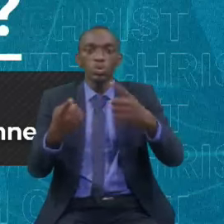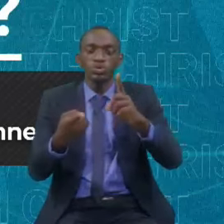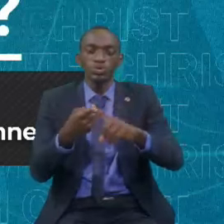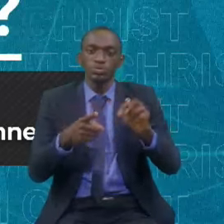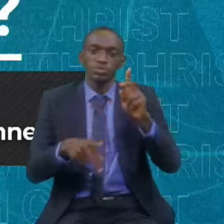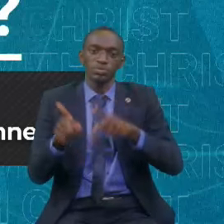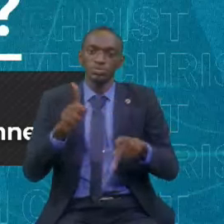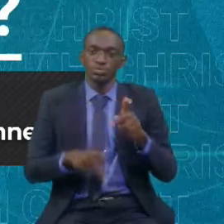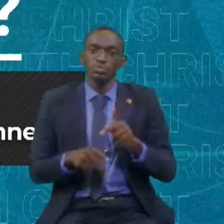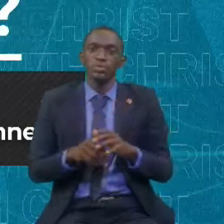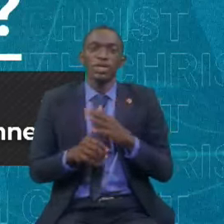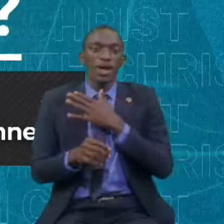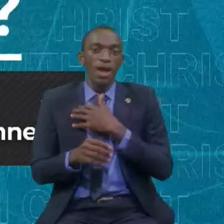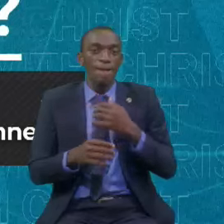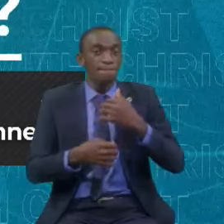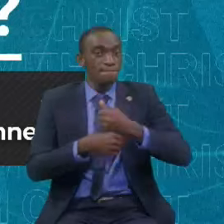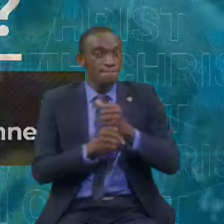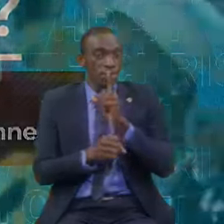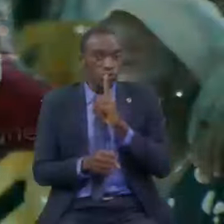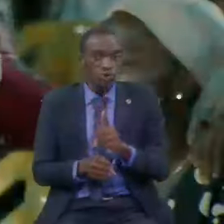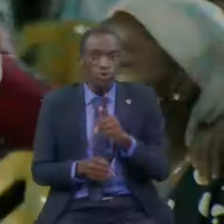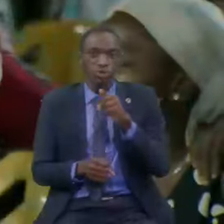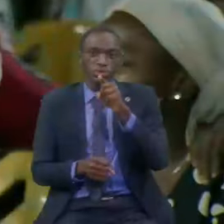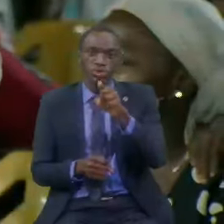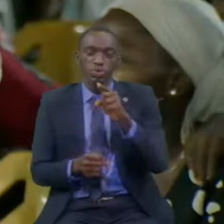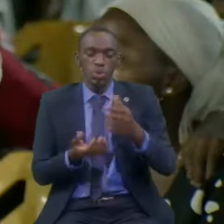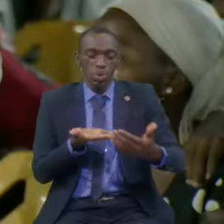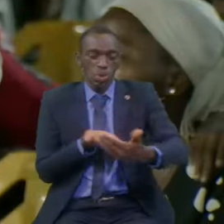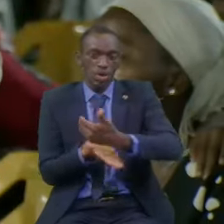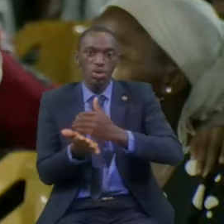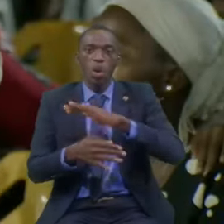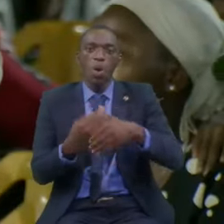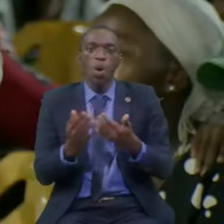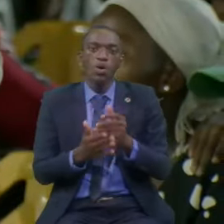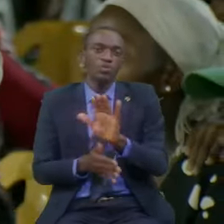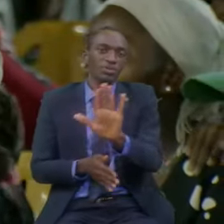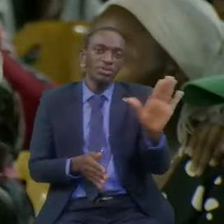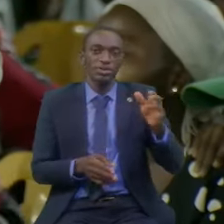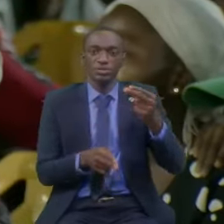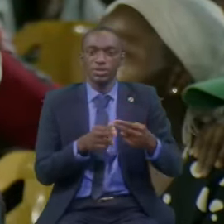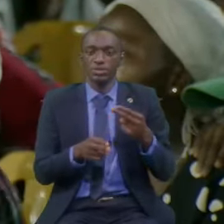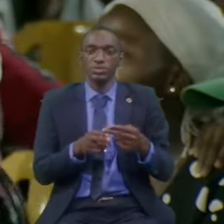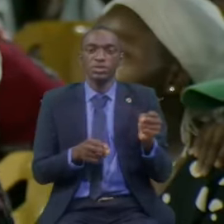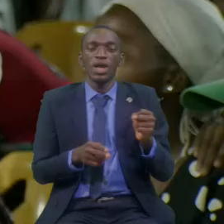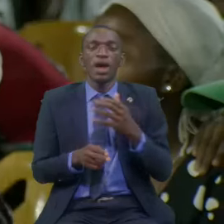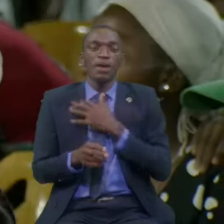and make sure you collect all their names. And those who are sitting there,